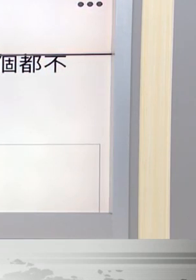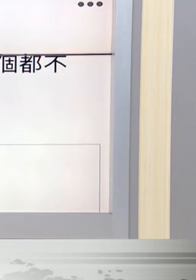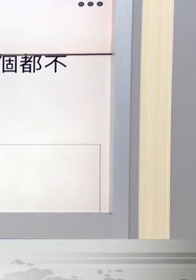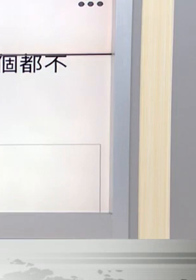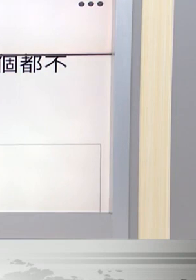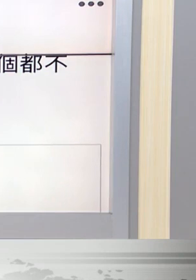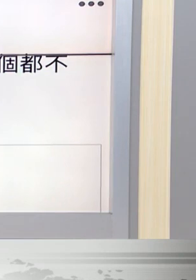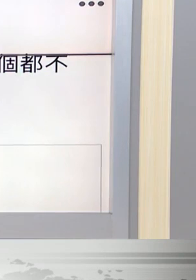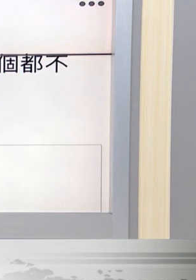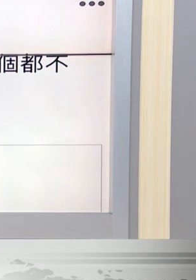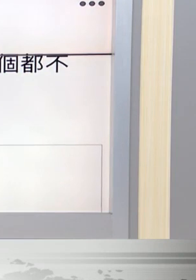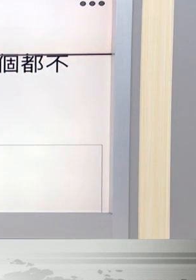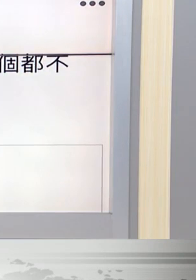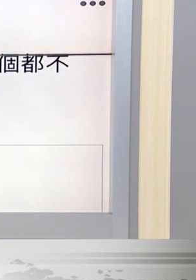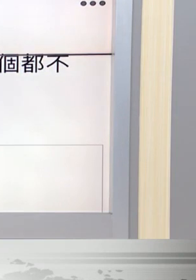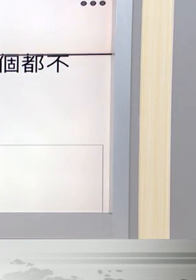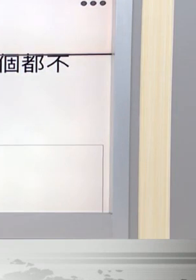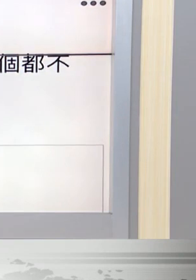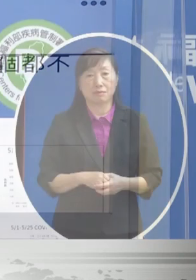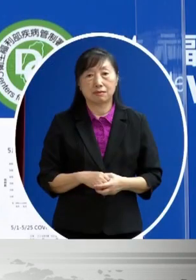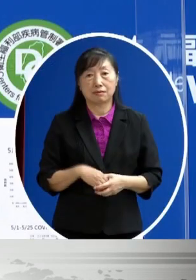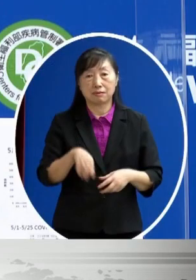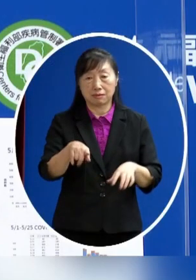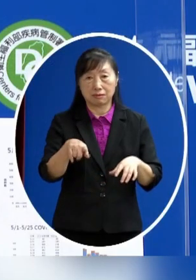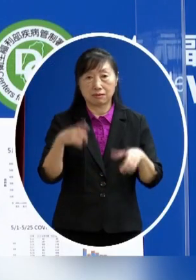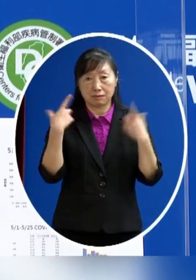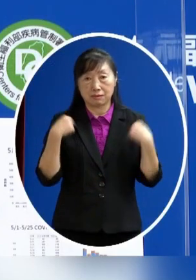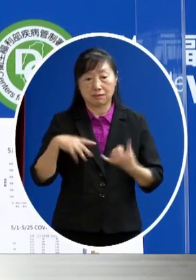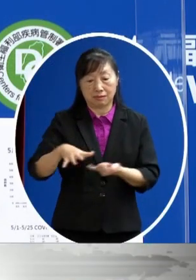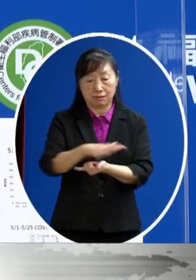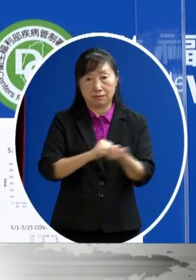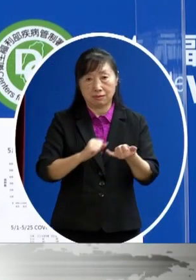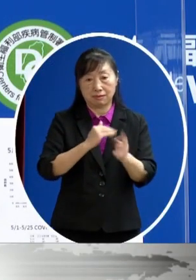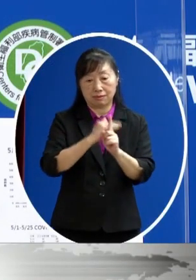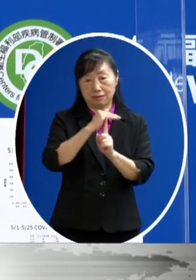optimistic about the current situation.